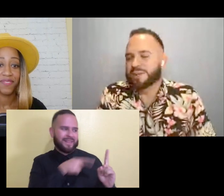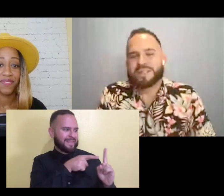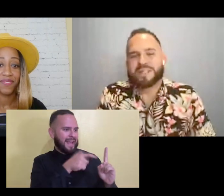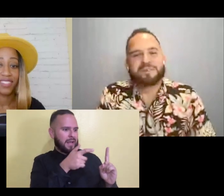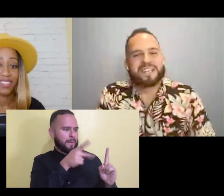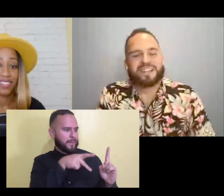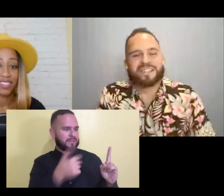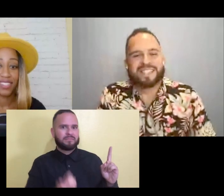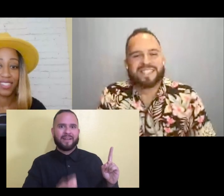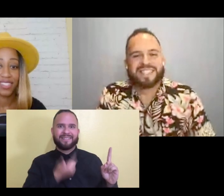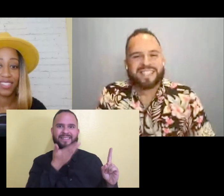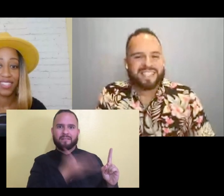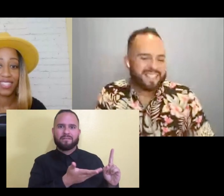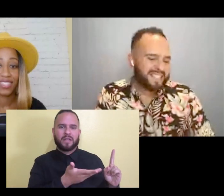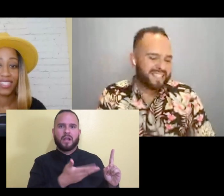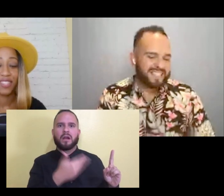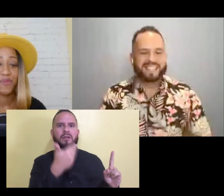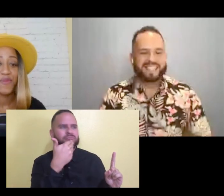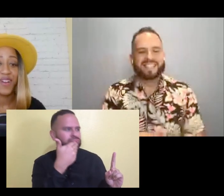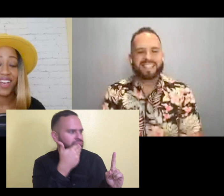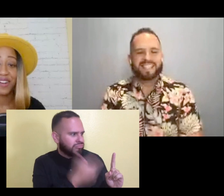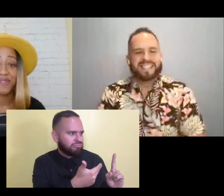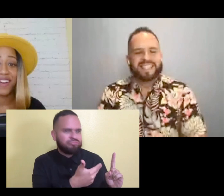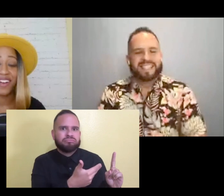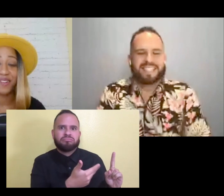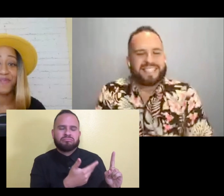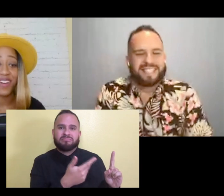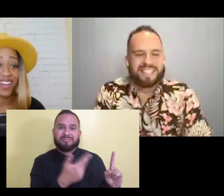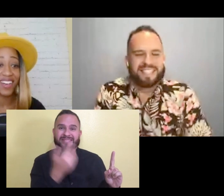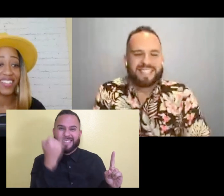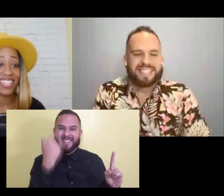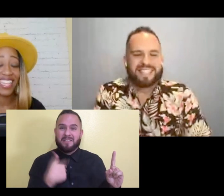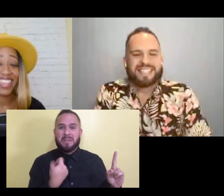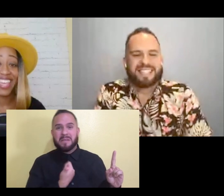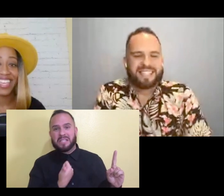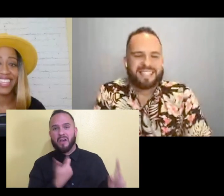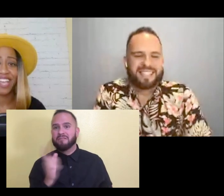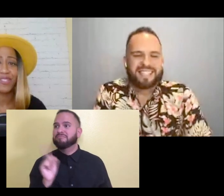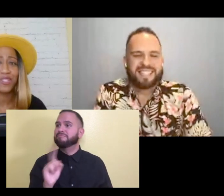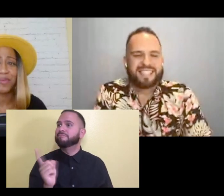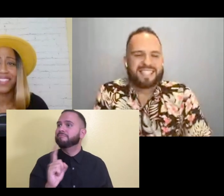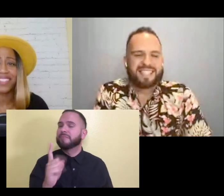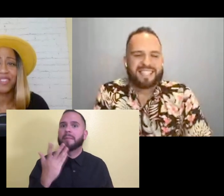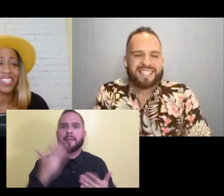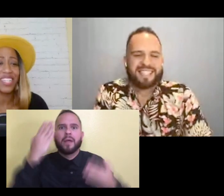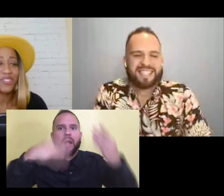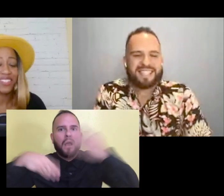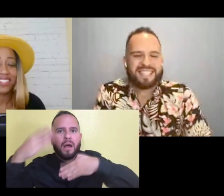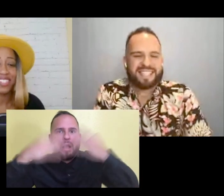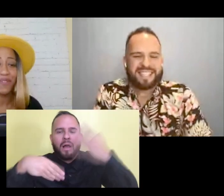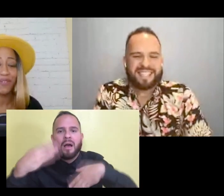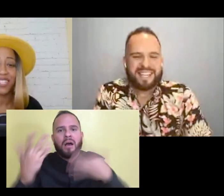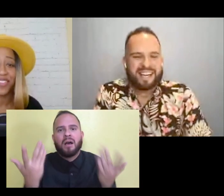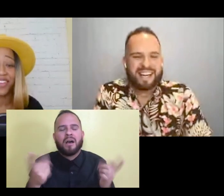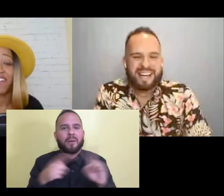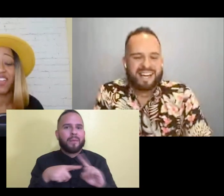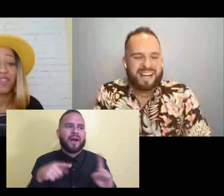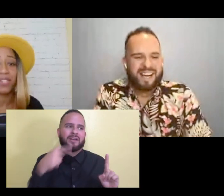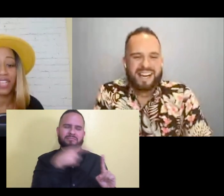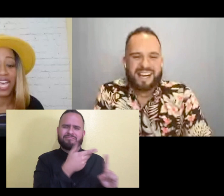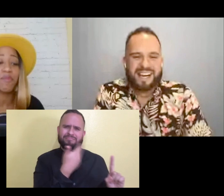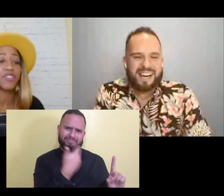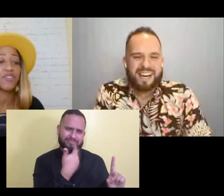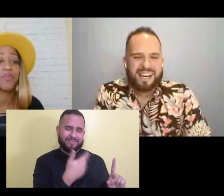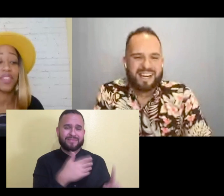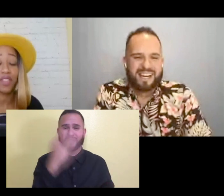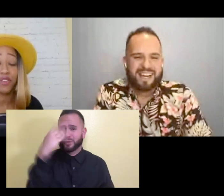Cuba was something else. Wow, wow, wow. That was so much interesting stuff you said right there. I